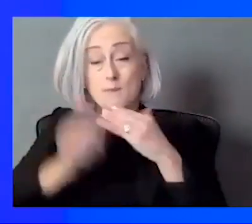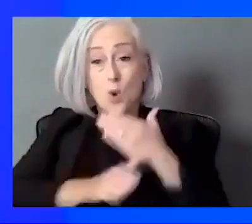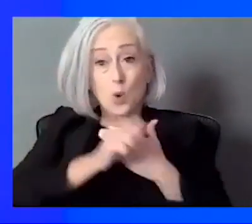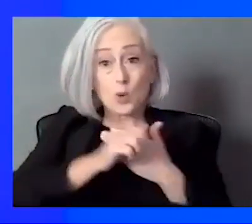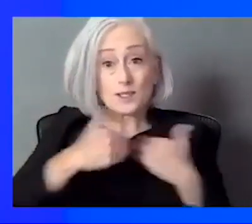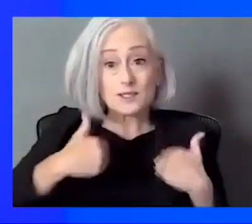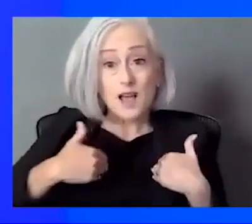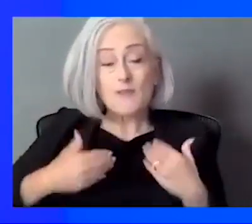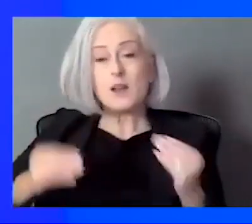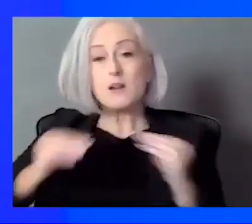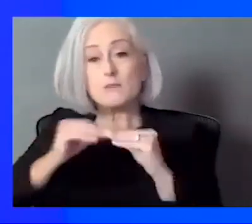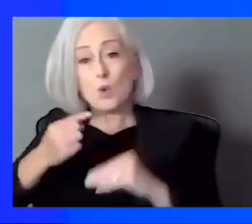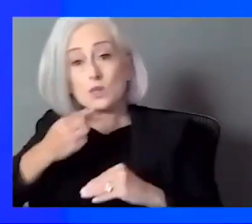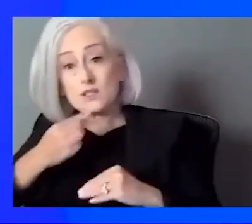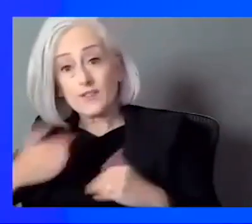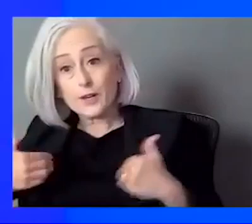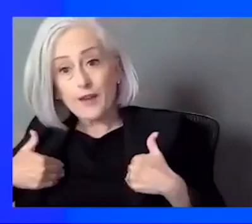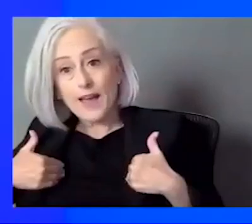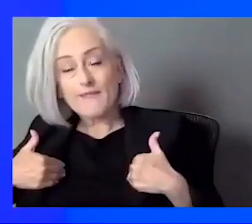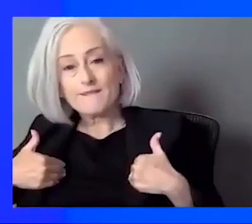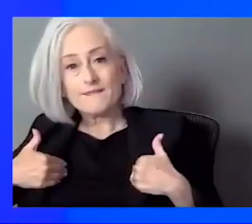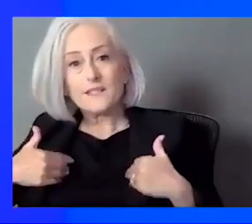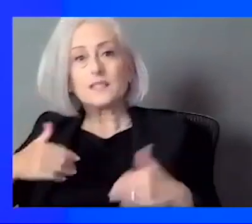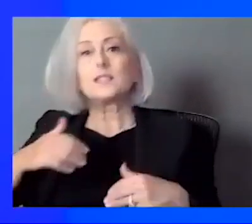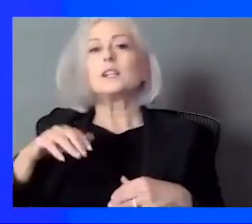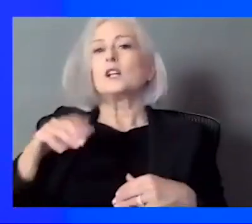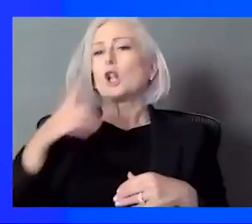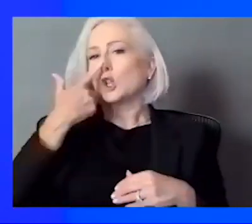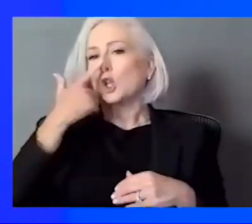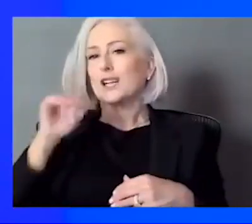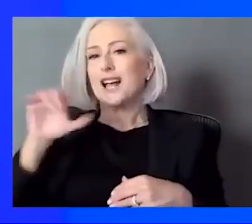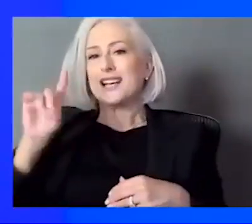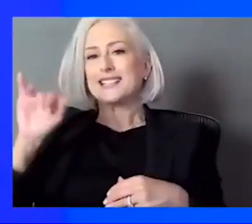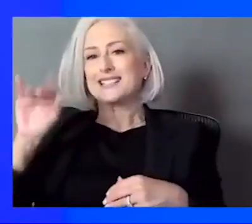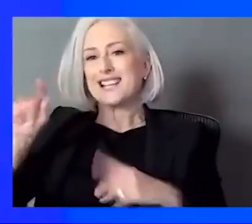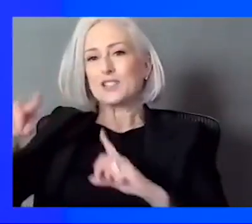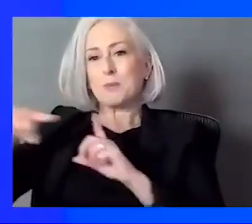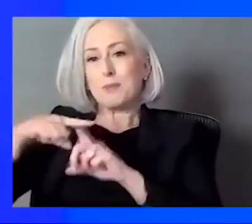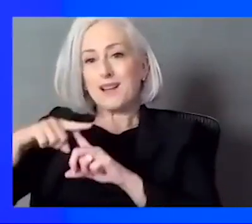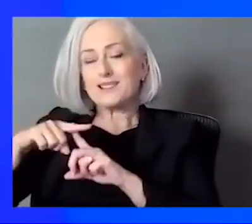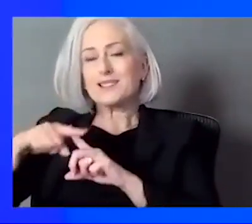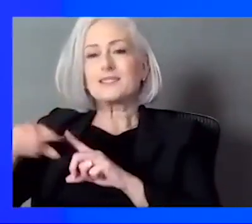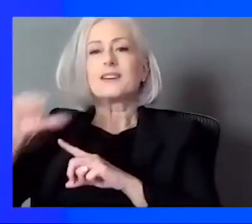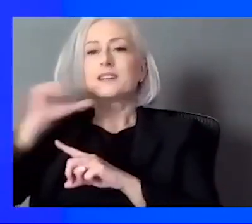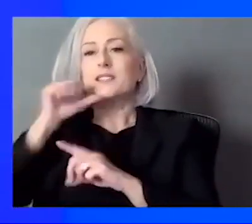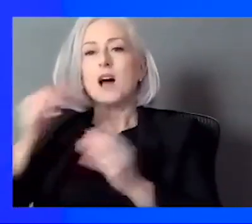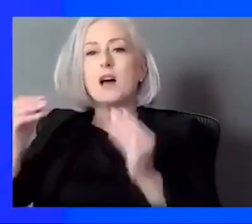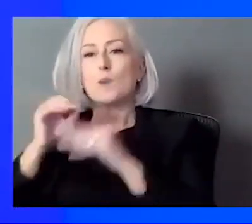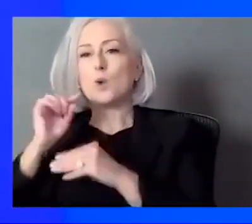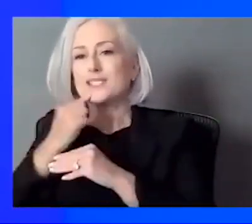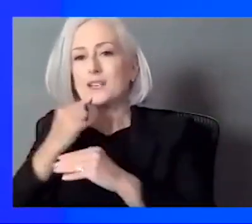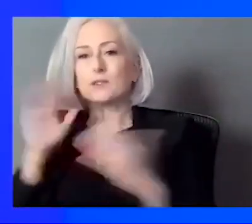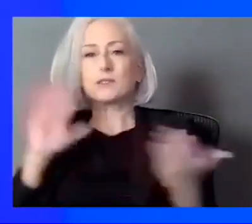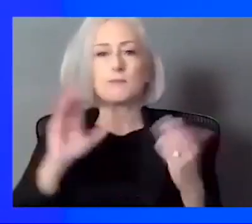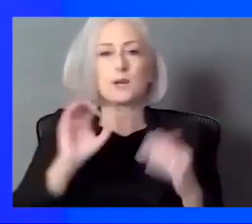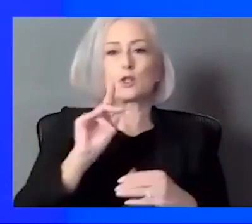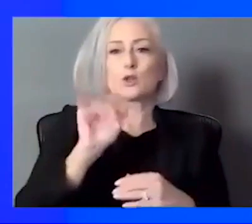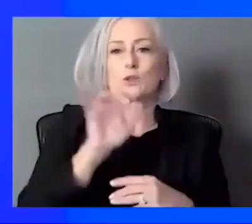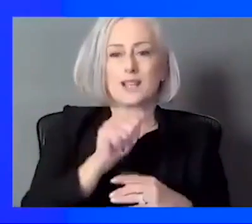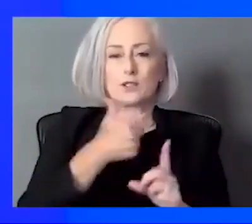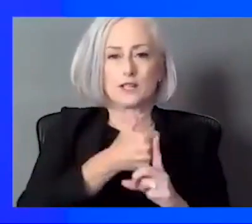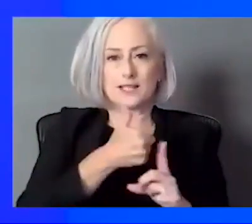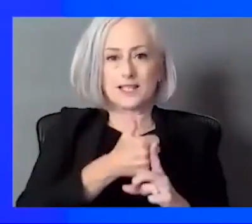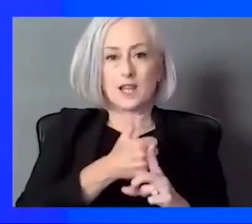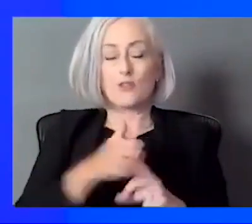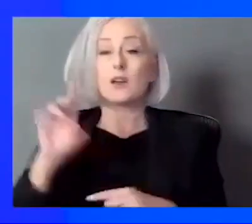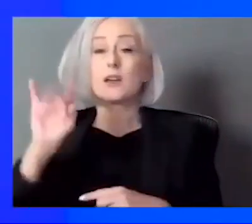it is really not as prevalent as the Delta right now. We know that people have said Delta is more transmissible.